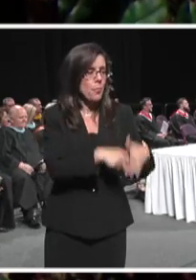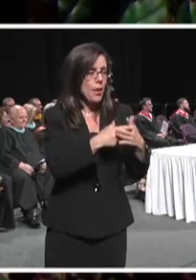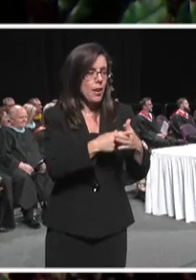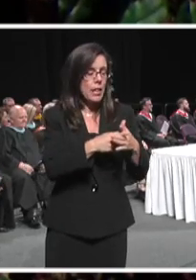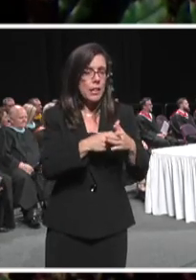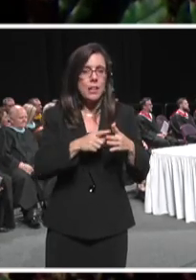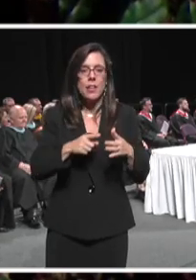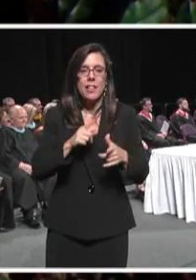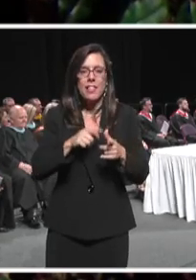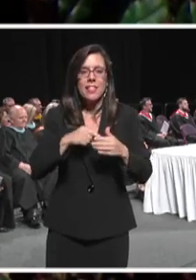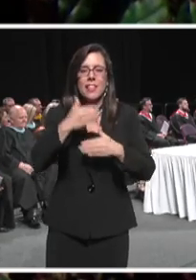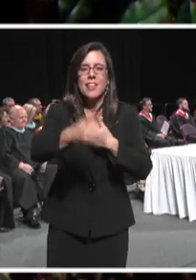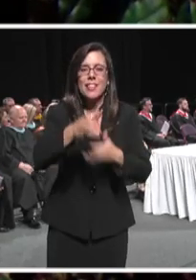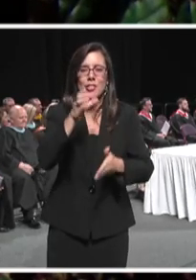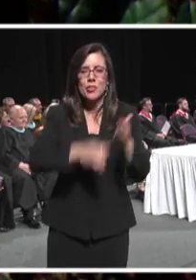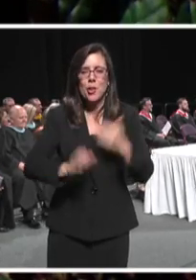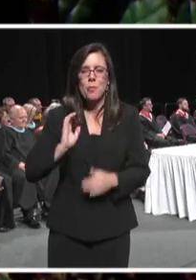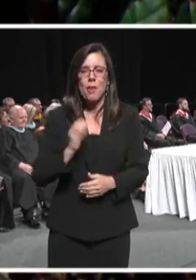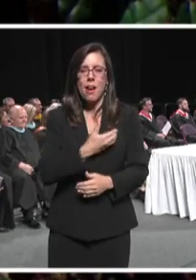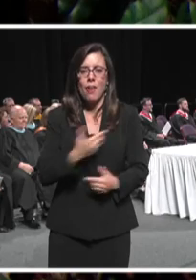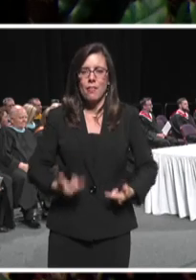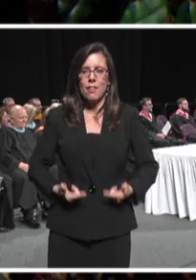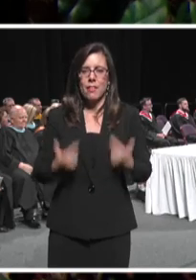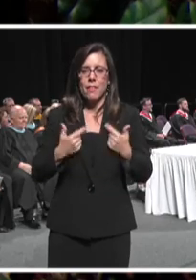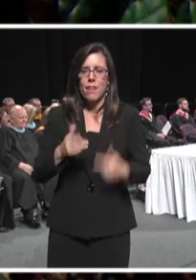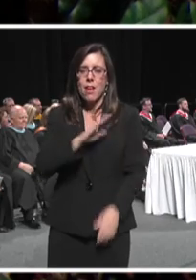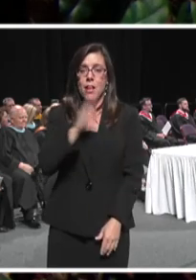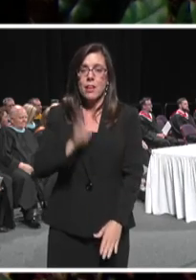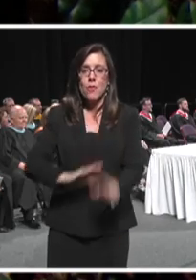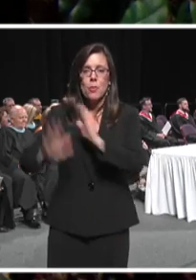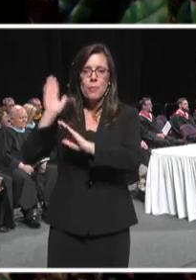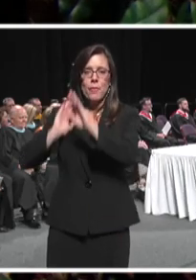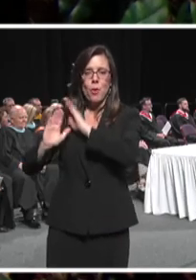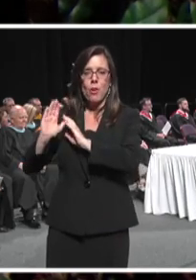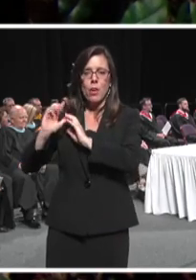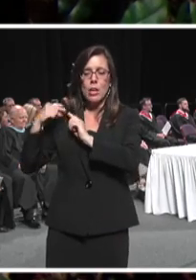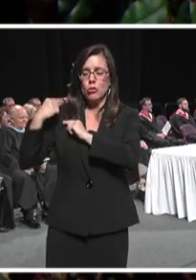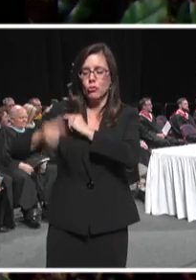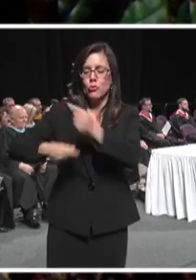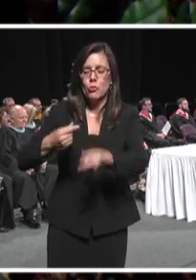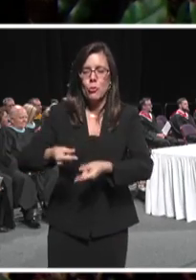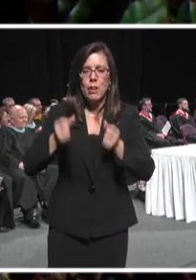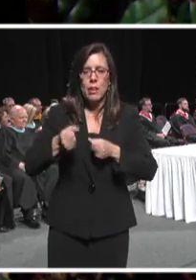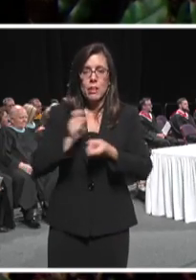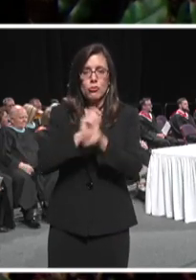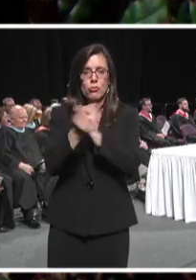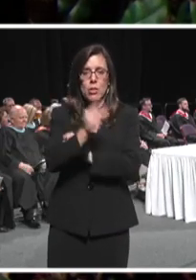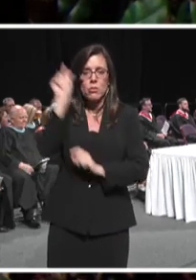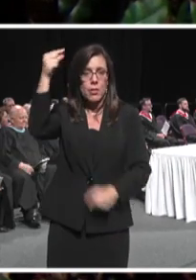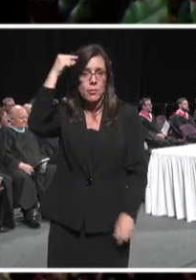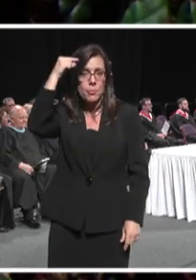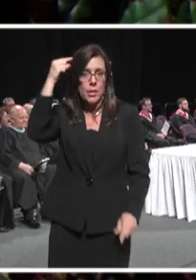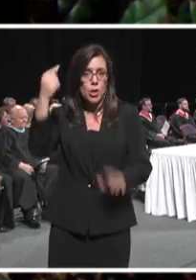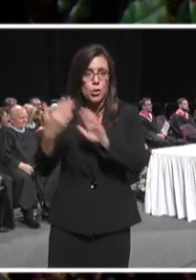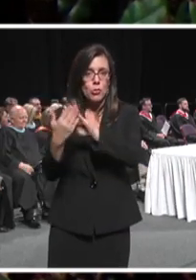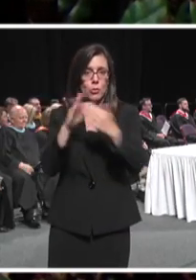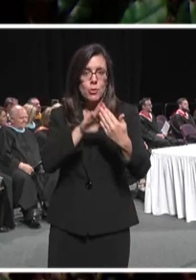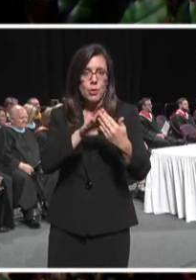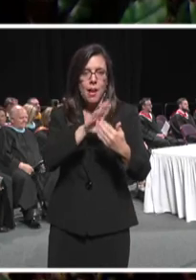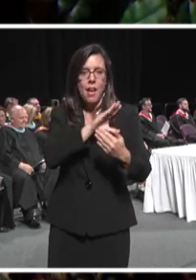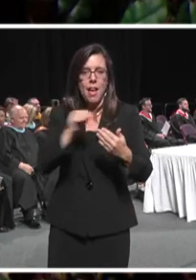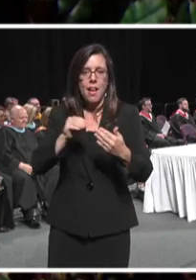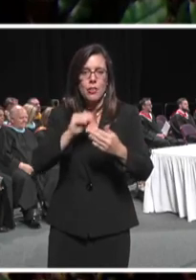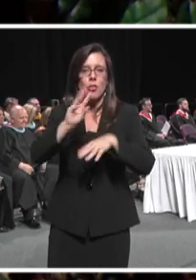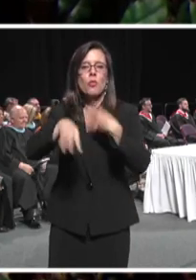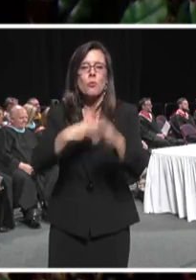chapter of our lives. Like never before, our generation has the power to affect change in our government, our communities, and in the